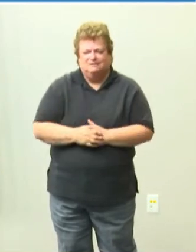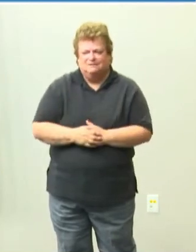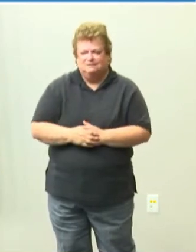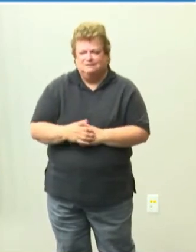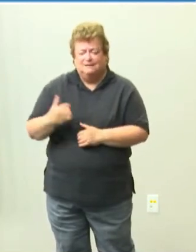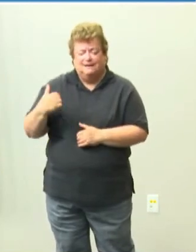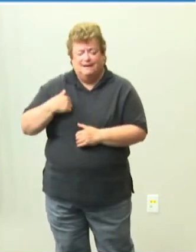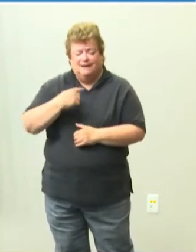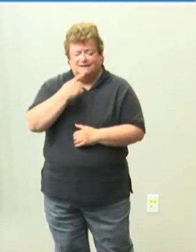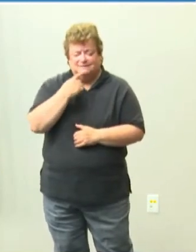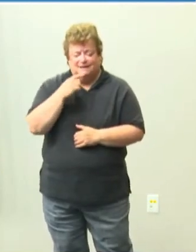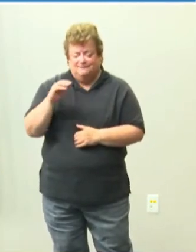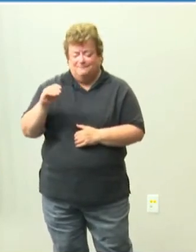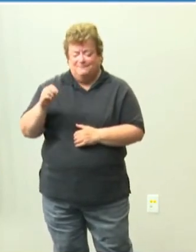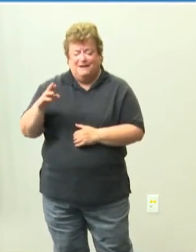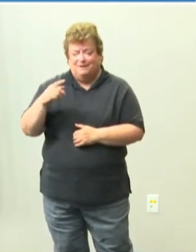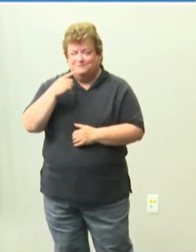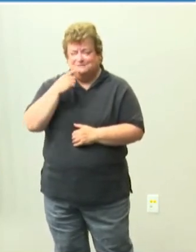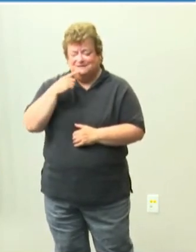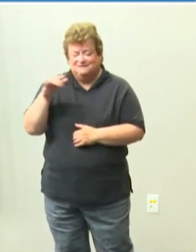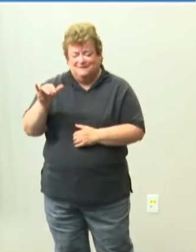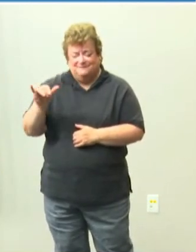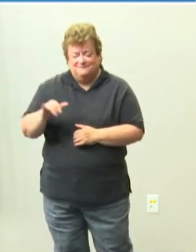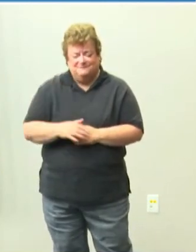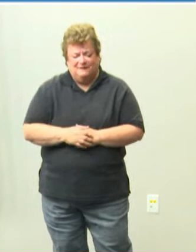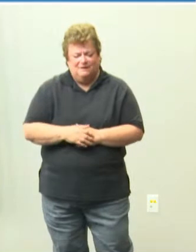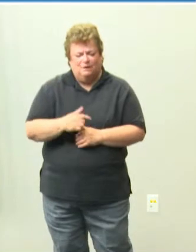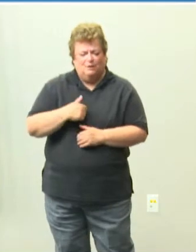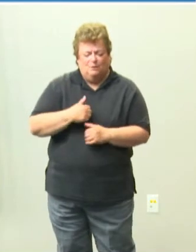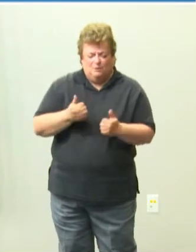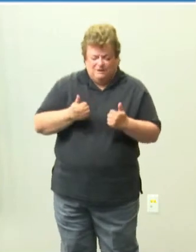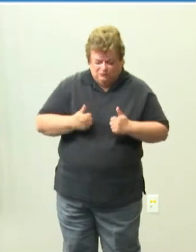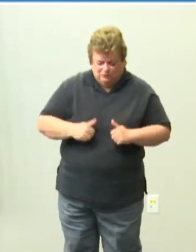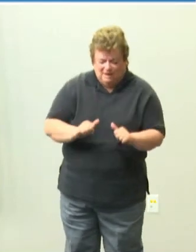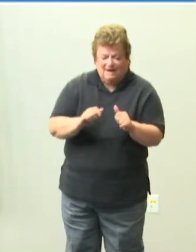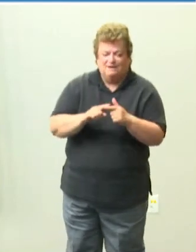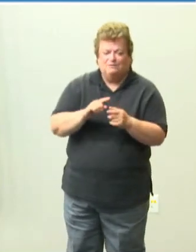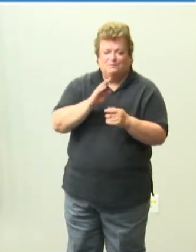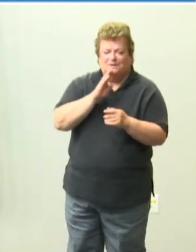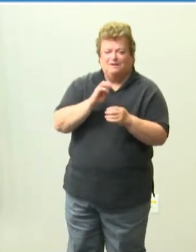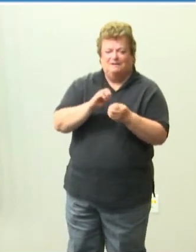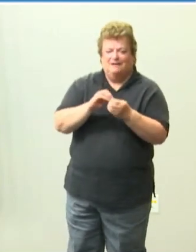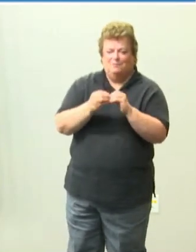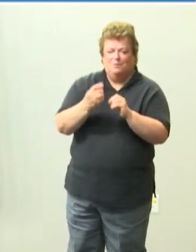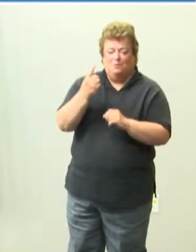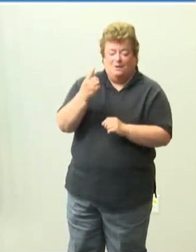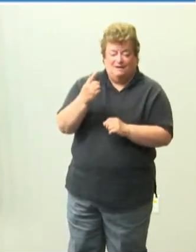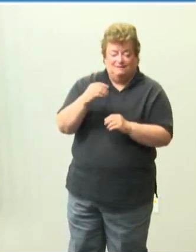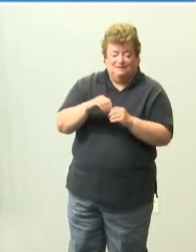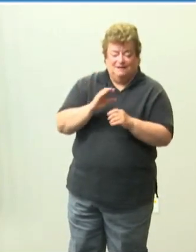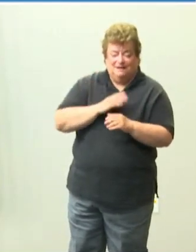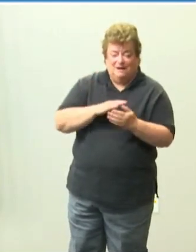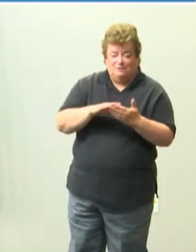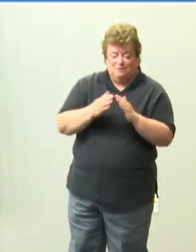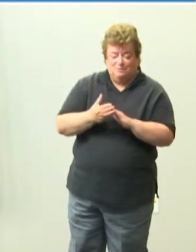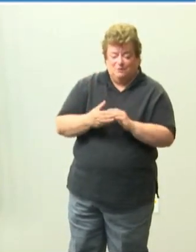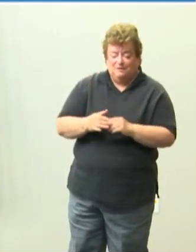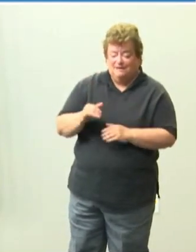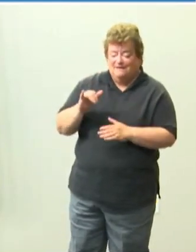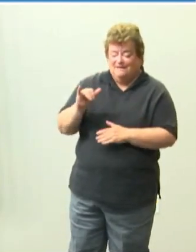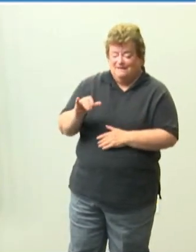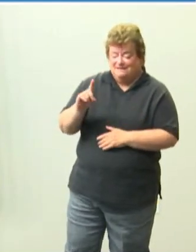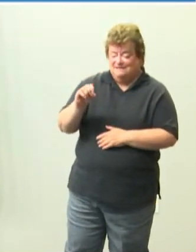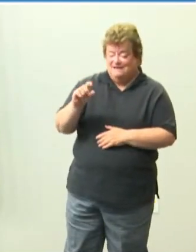say is, like the mayor said, we strive to be number one here in our community. This variant